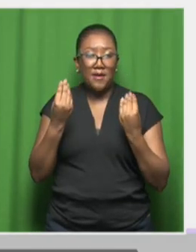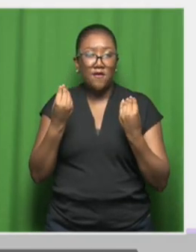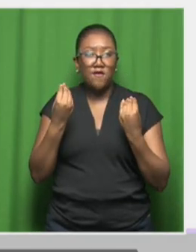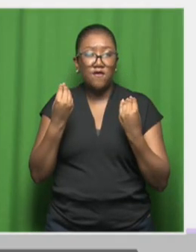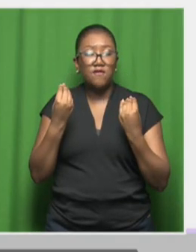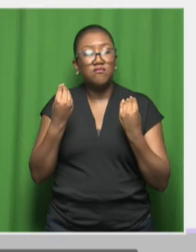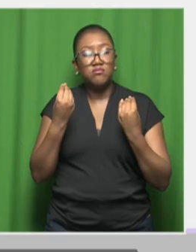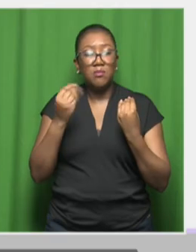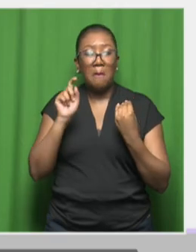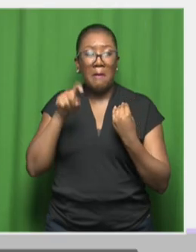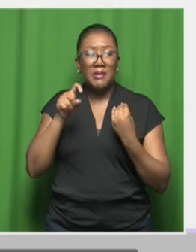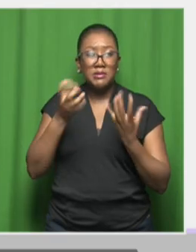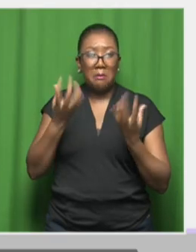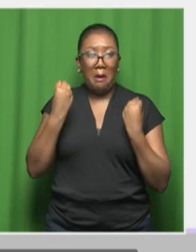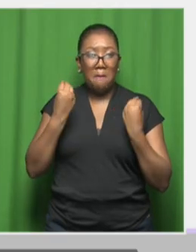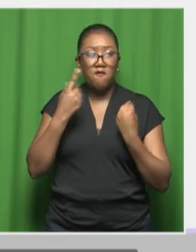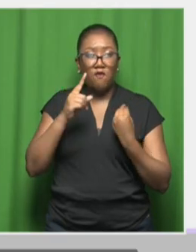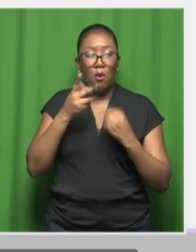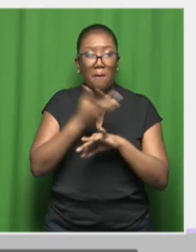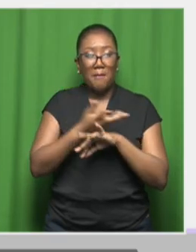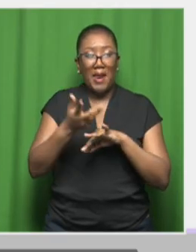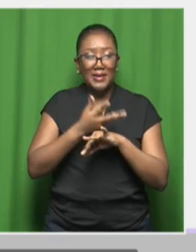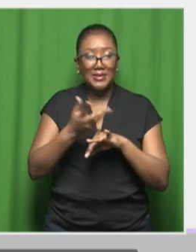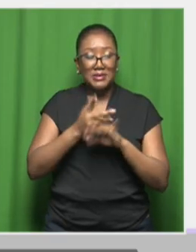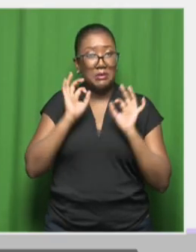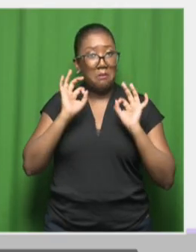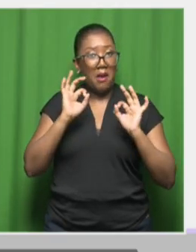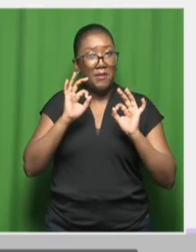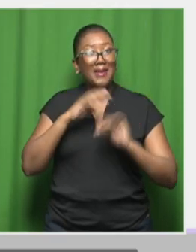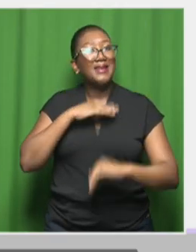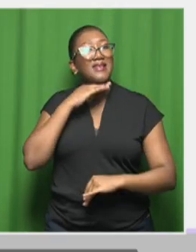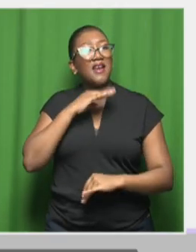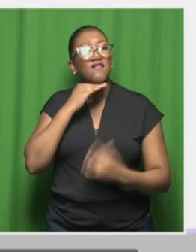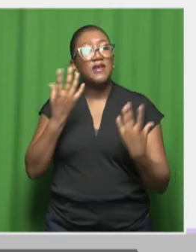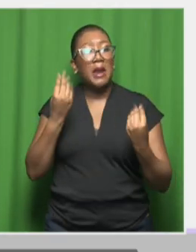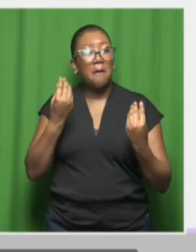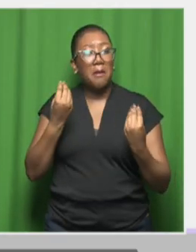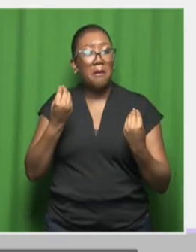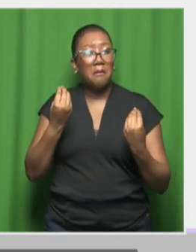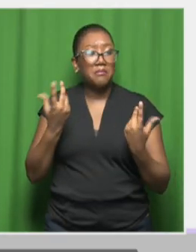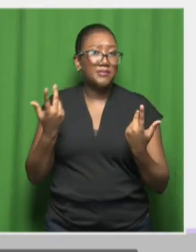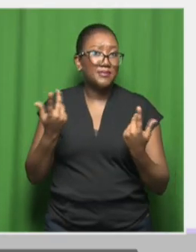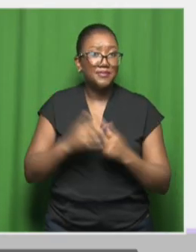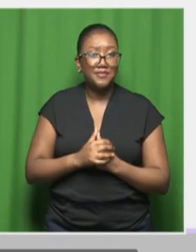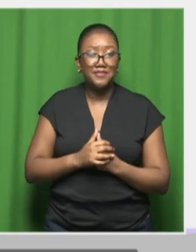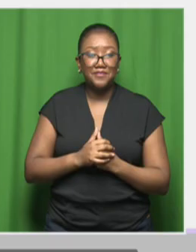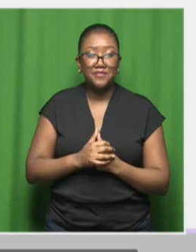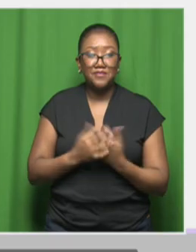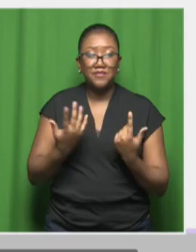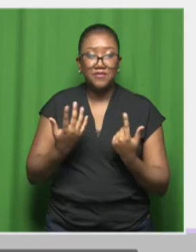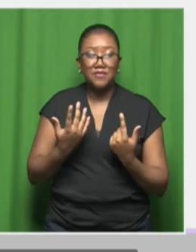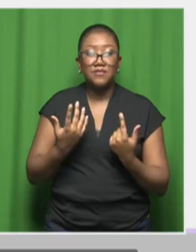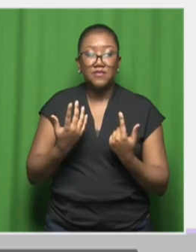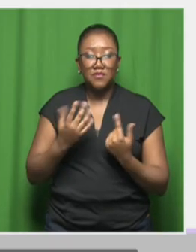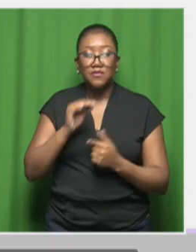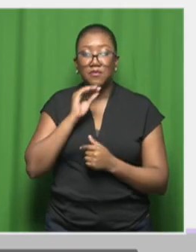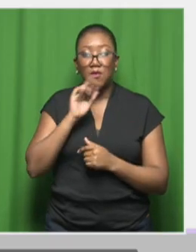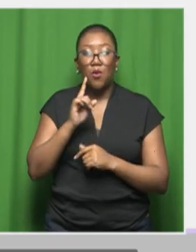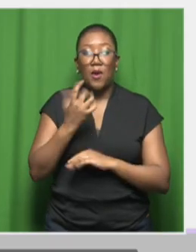sitting? Okay, the ideal number that we would like to have is 5 days of